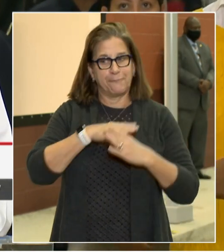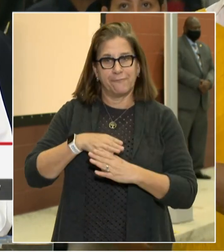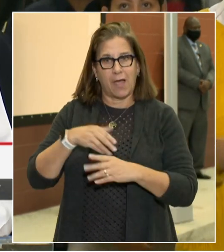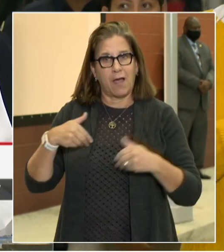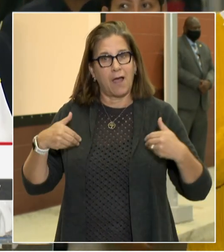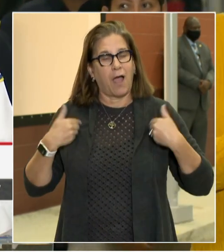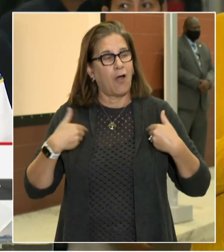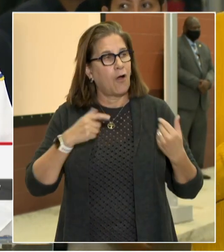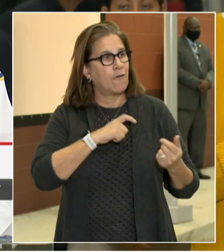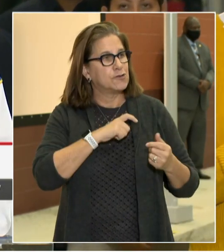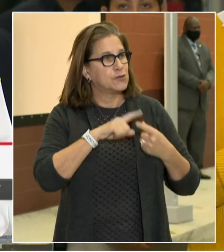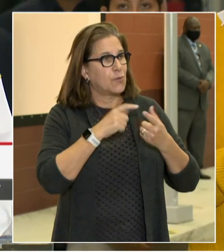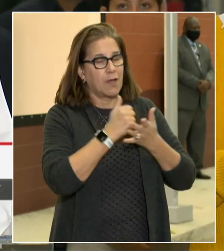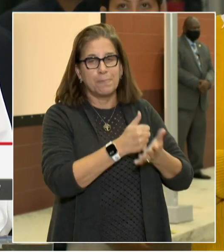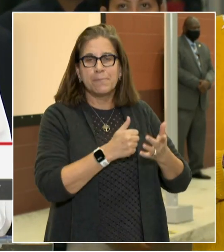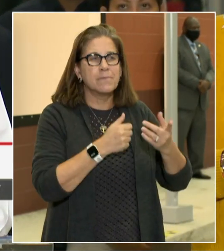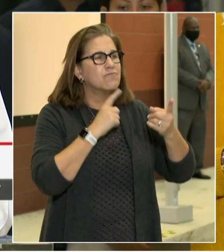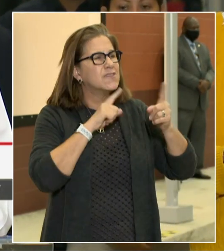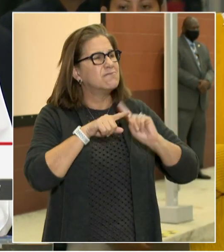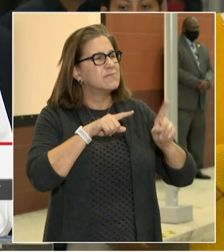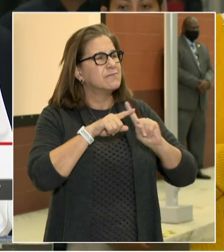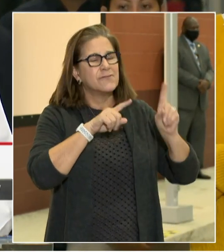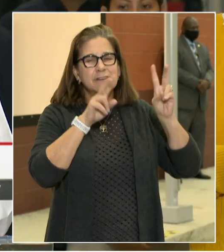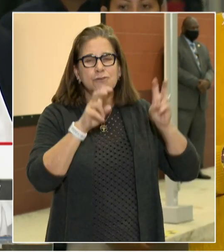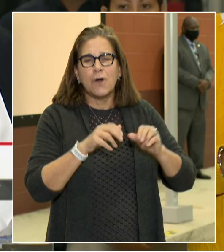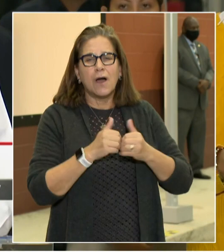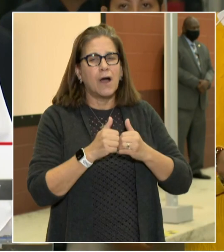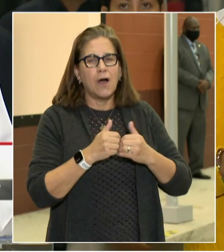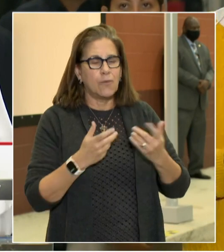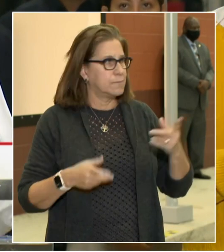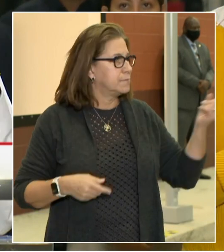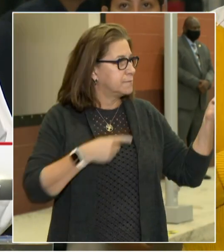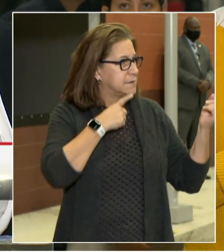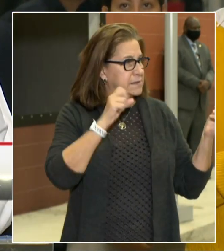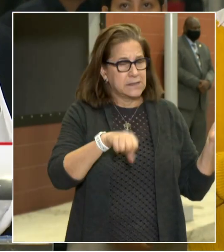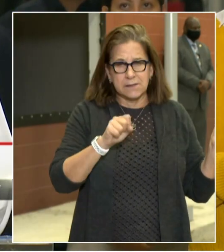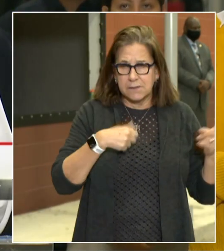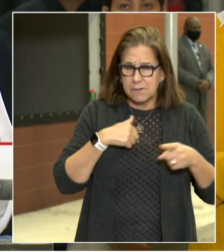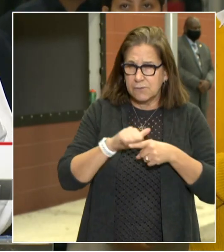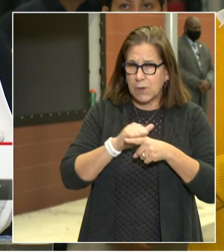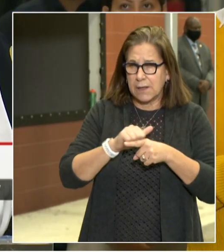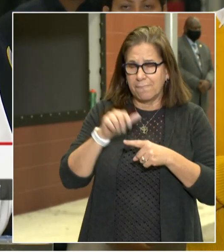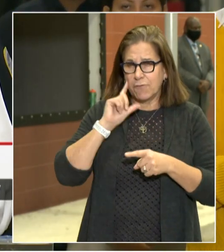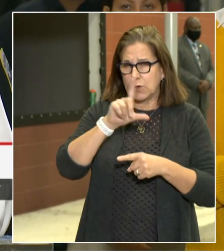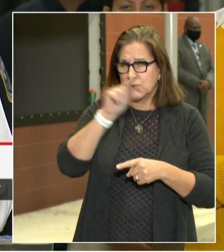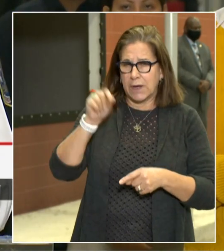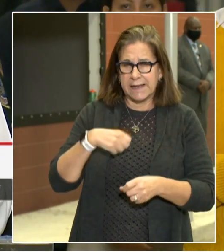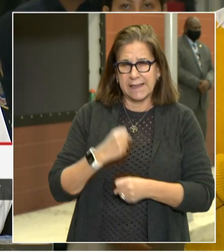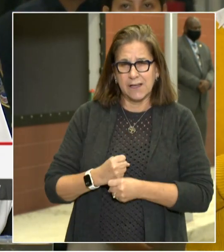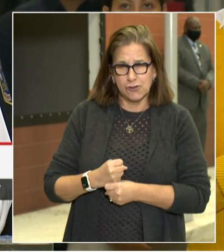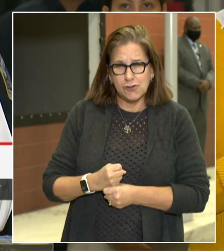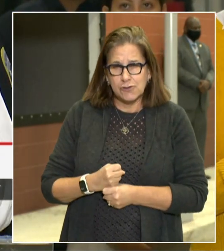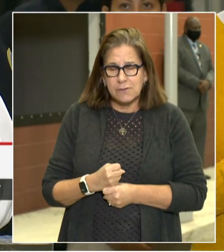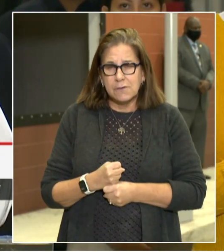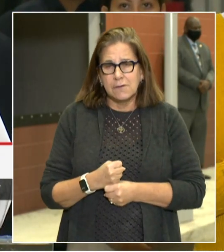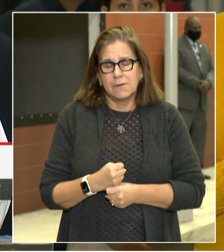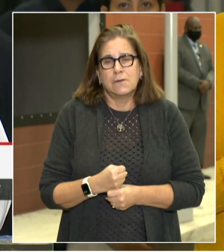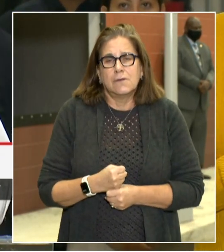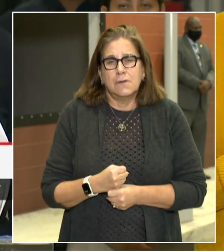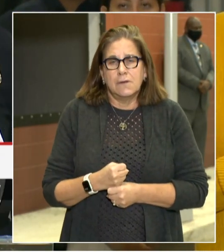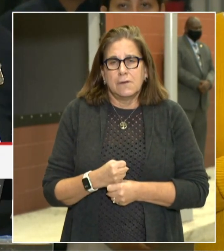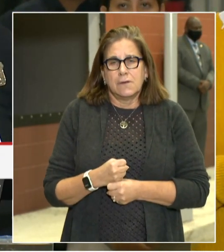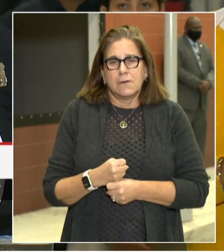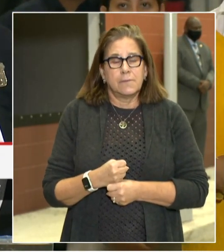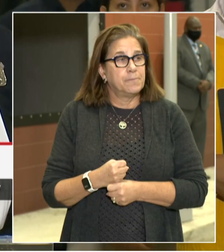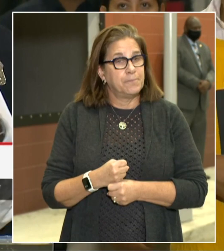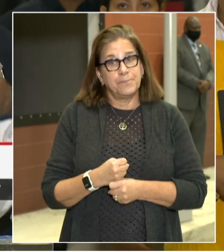time, for 20 years. But the difference with this is really demonstrating to the members how